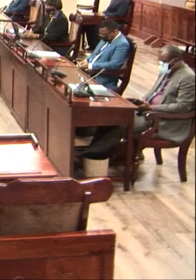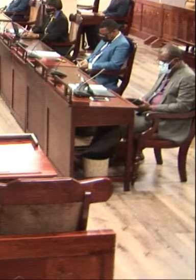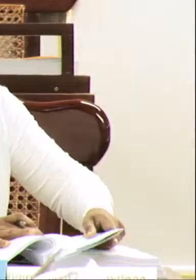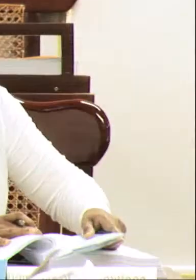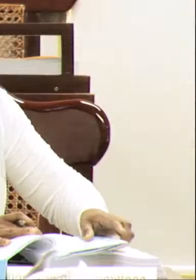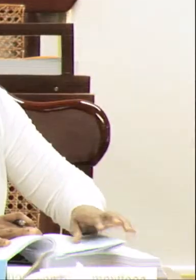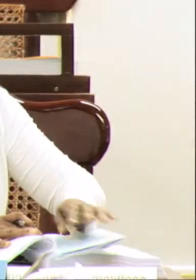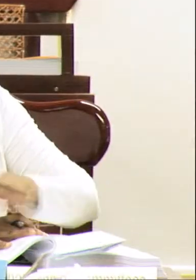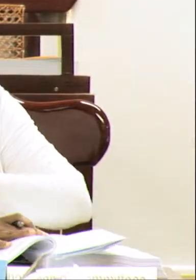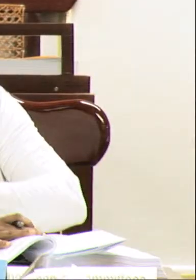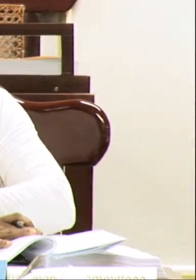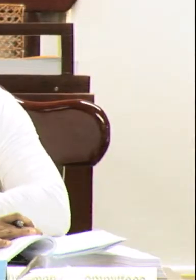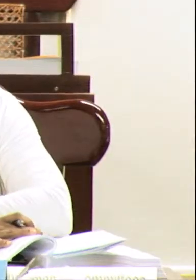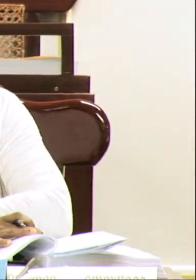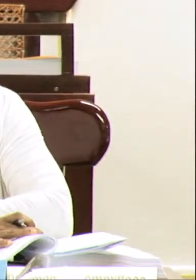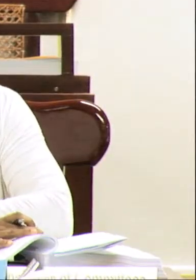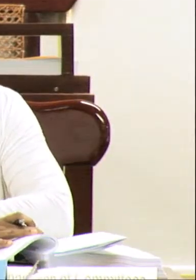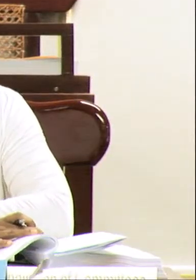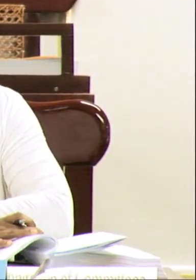the opposition,